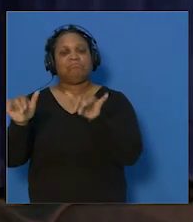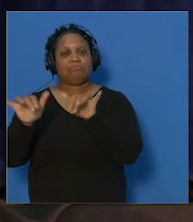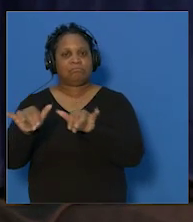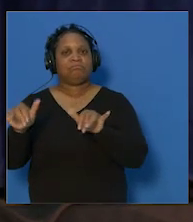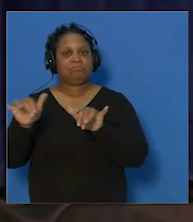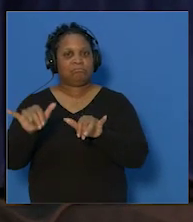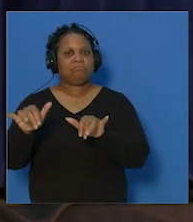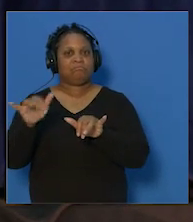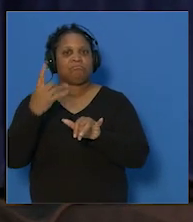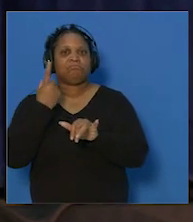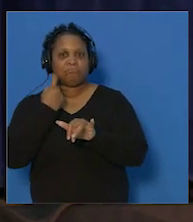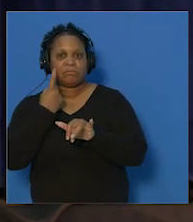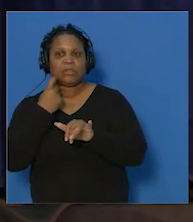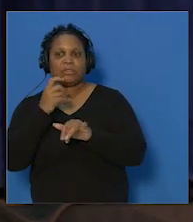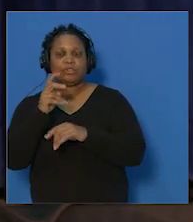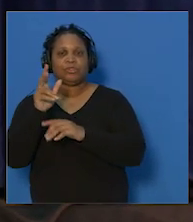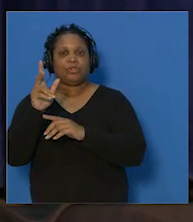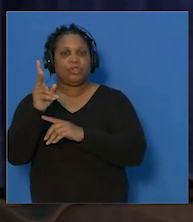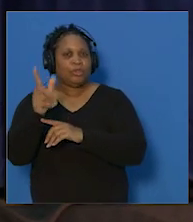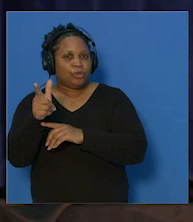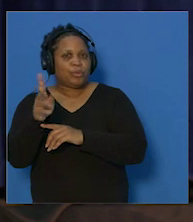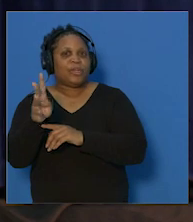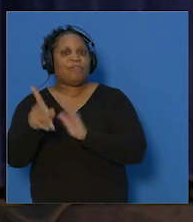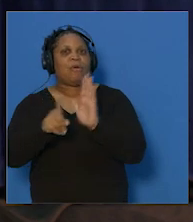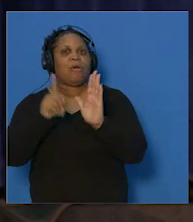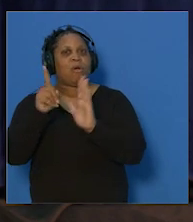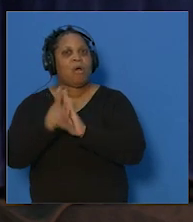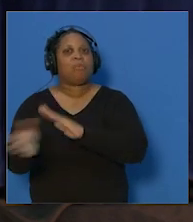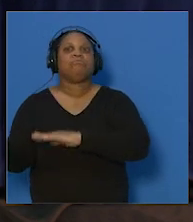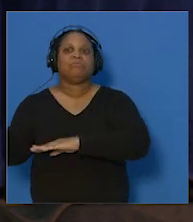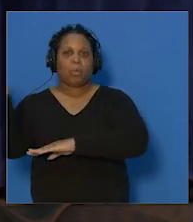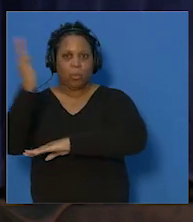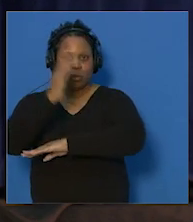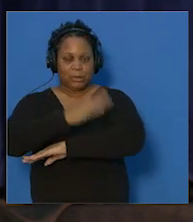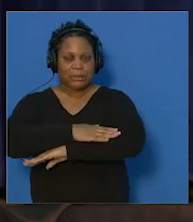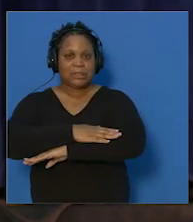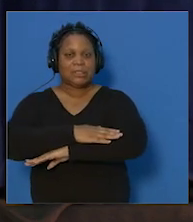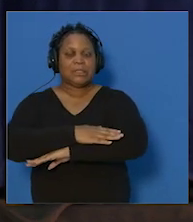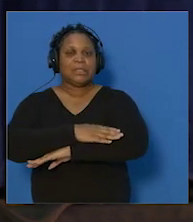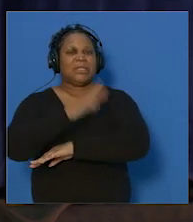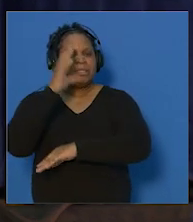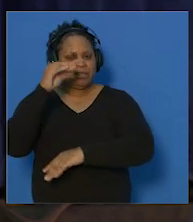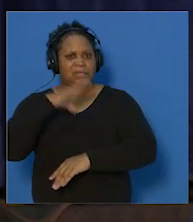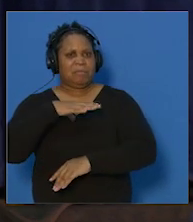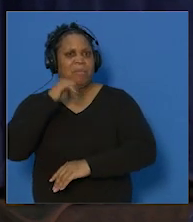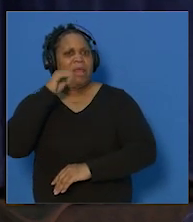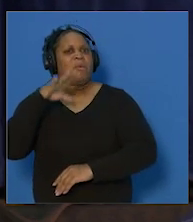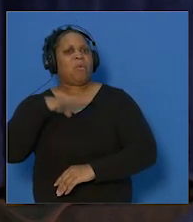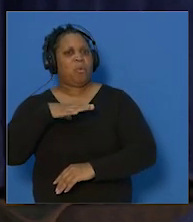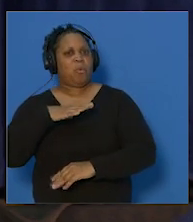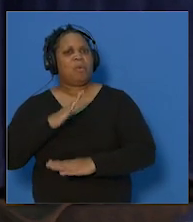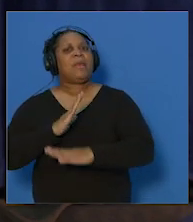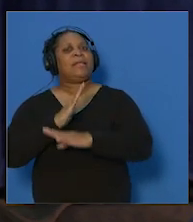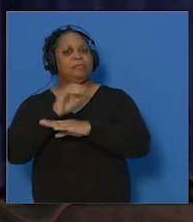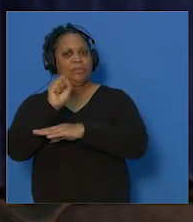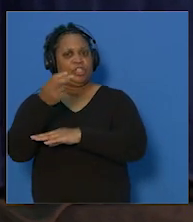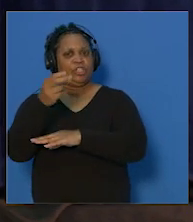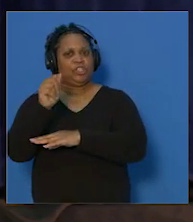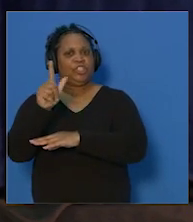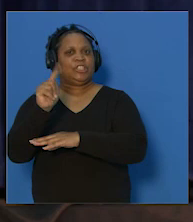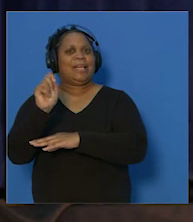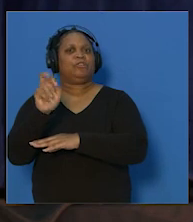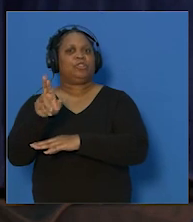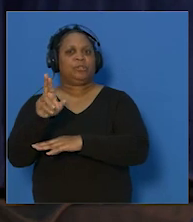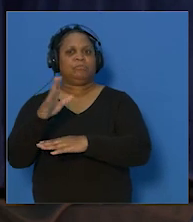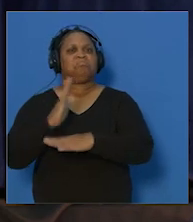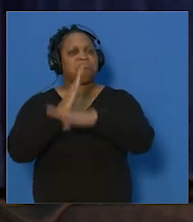it is presently constituted, it's 24 hours a day. So that means they have the men and women at the shelter. They have activities during the day, food